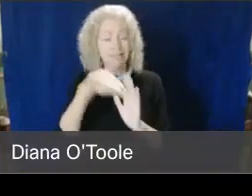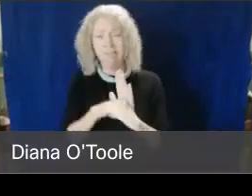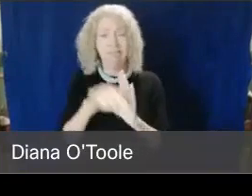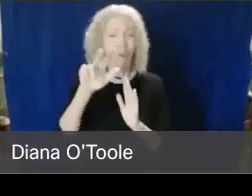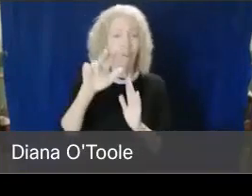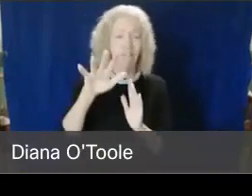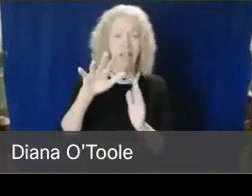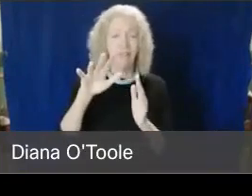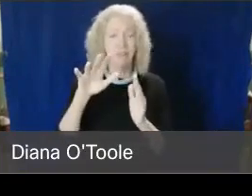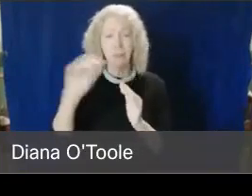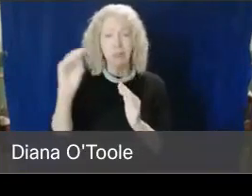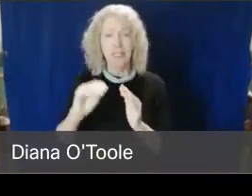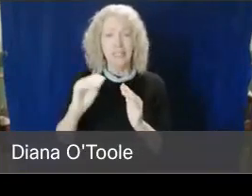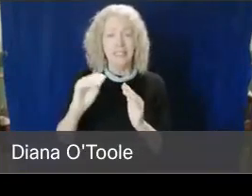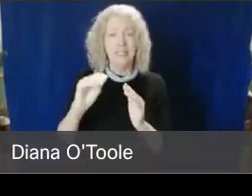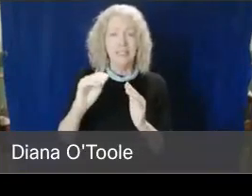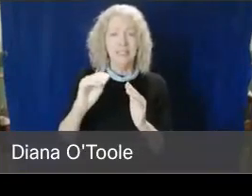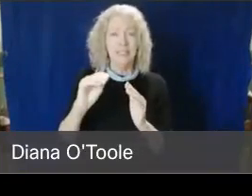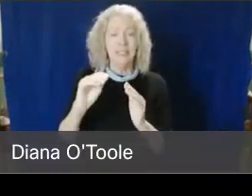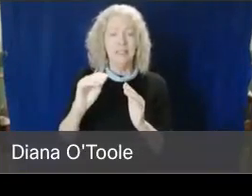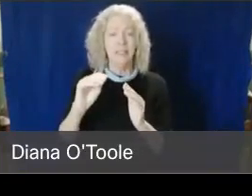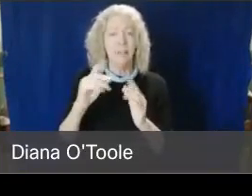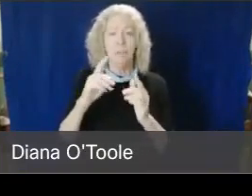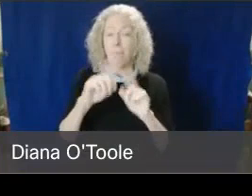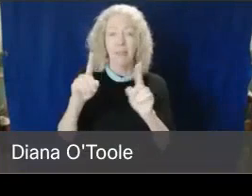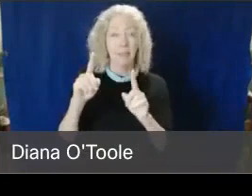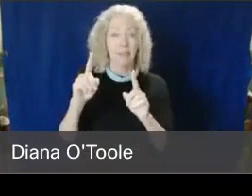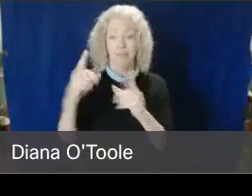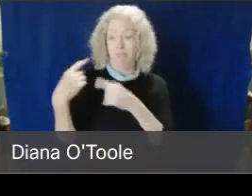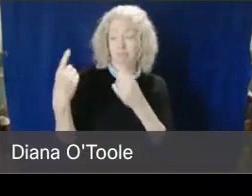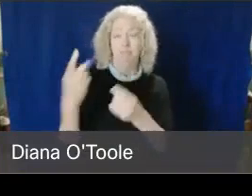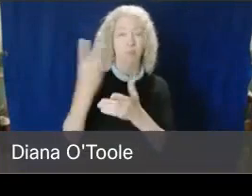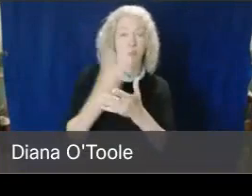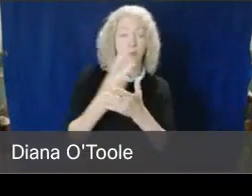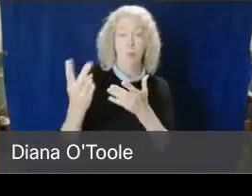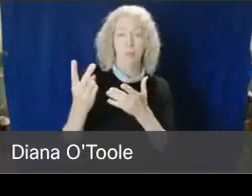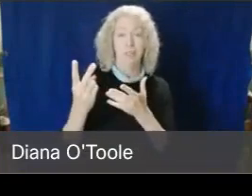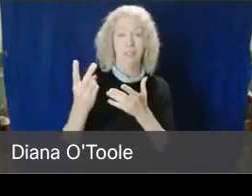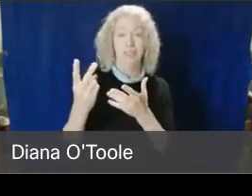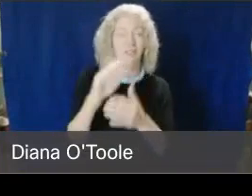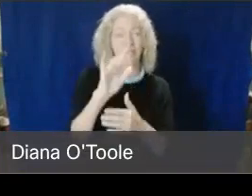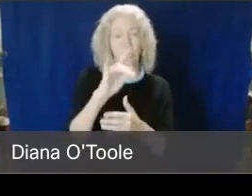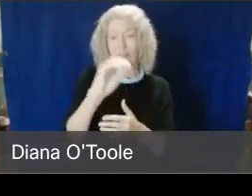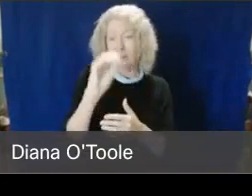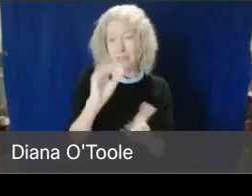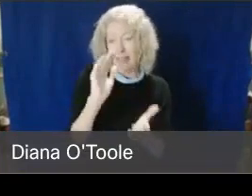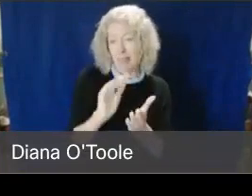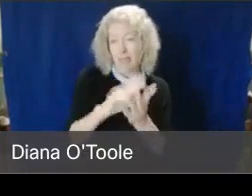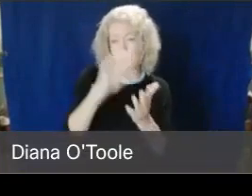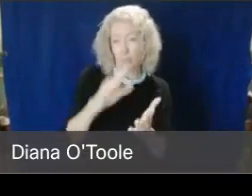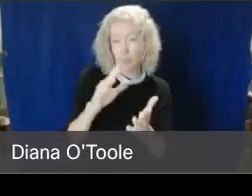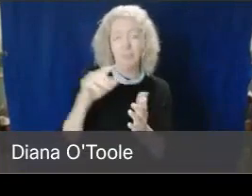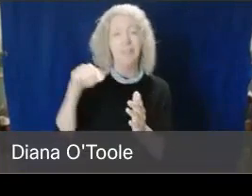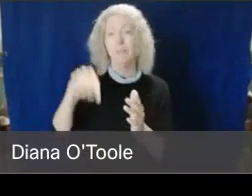year. And just in the last 2 weeks, though, we've gone from being down 25% to this morning, we're